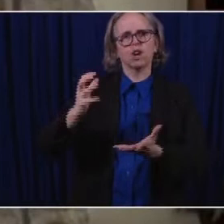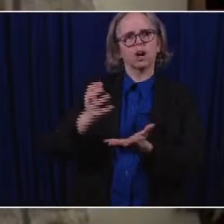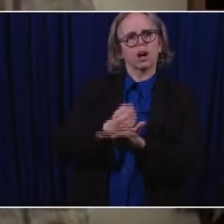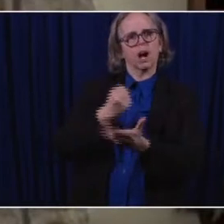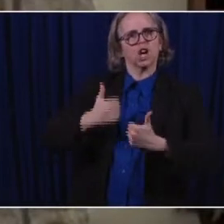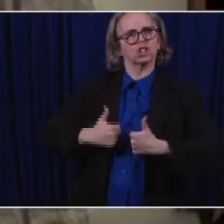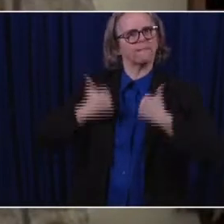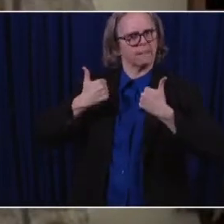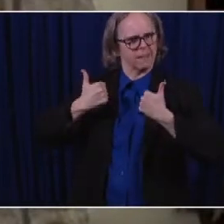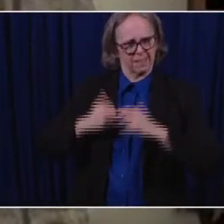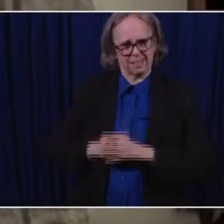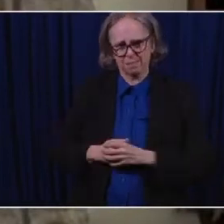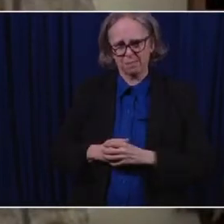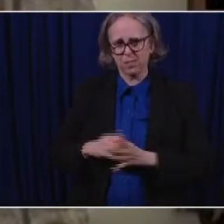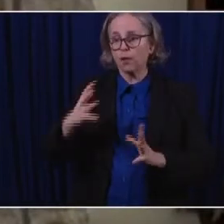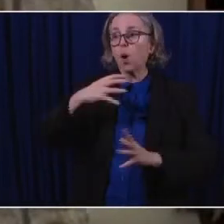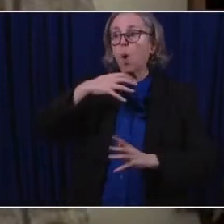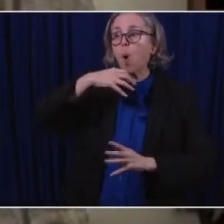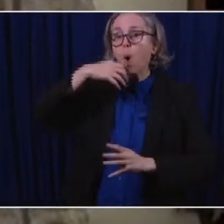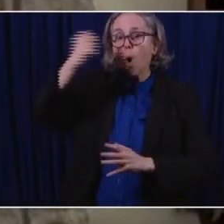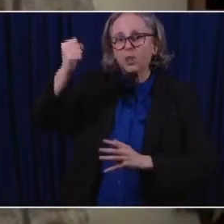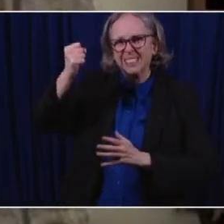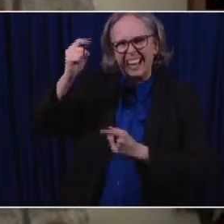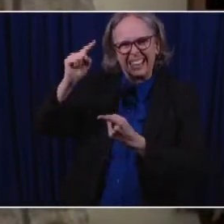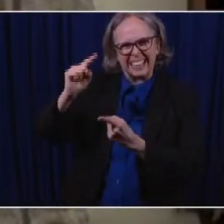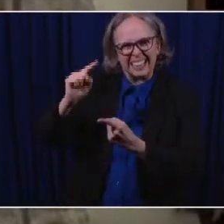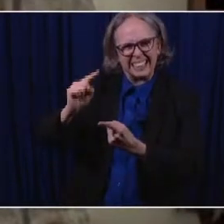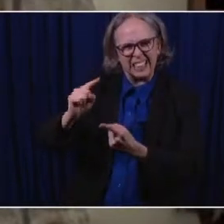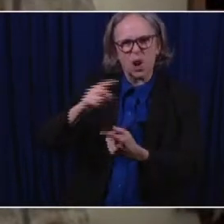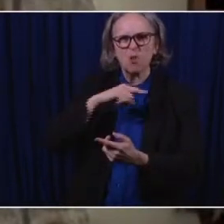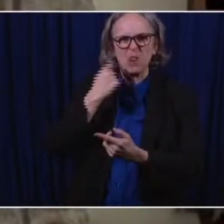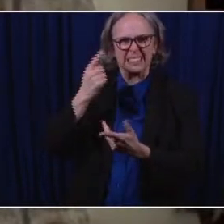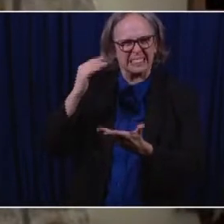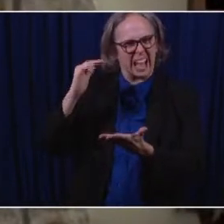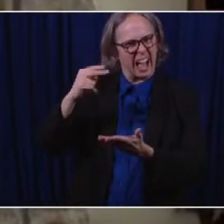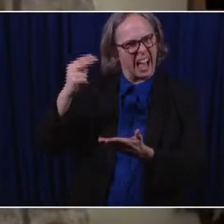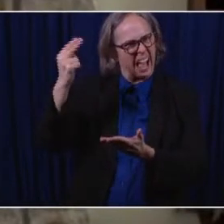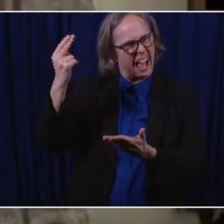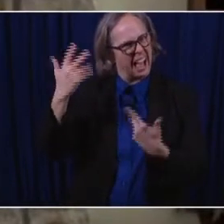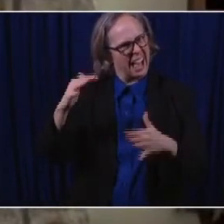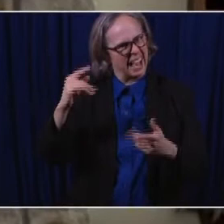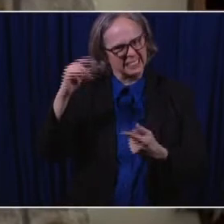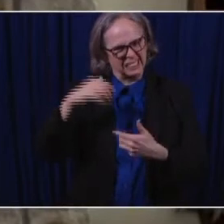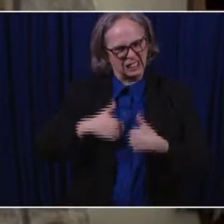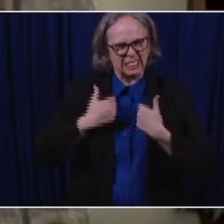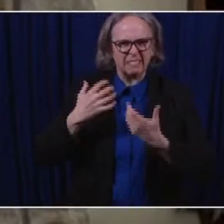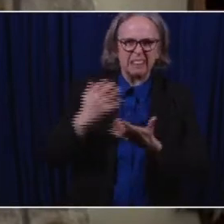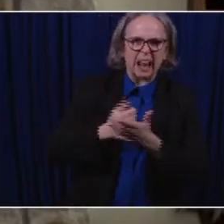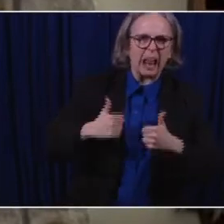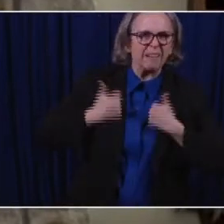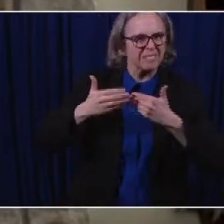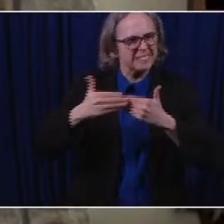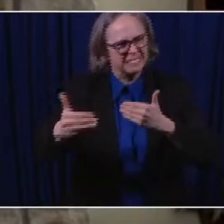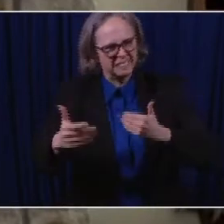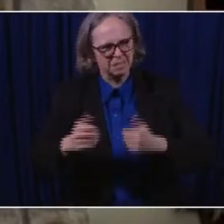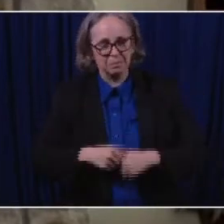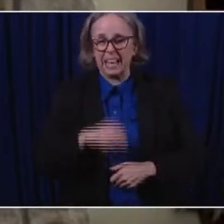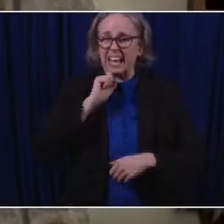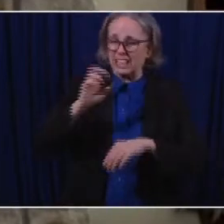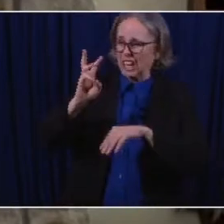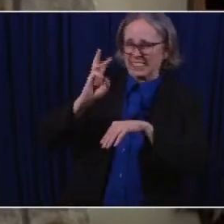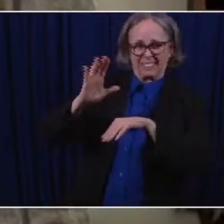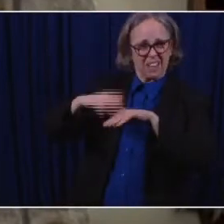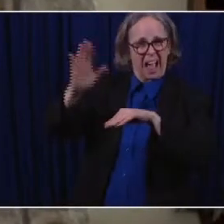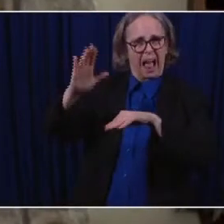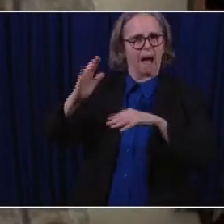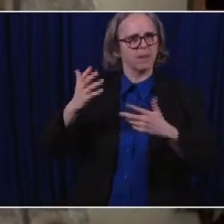you know, I know people who, when it goes to 65 next week, we'll have people who are 65 and older who are excited and want to get signed up, and we'll try